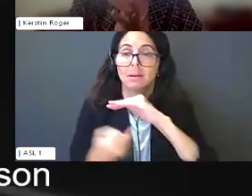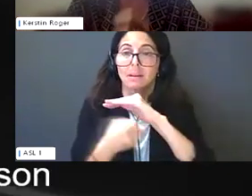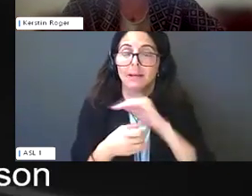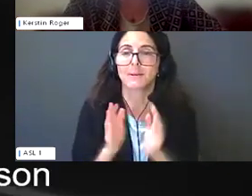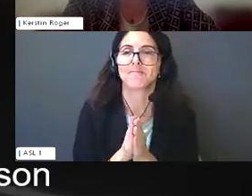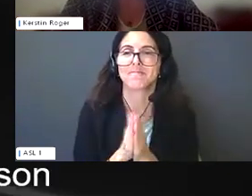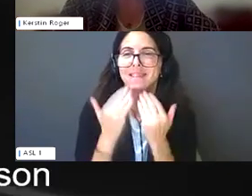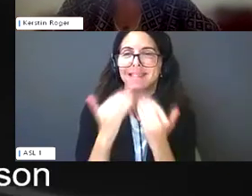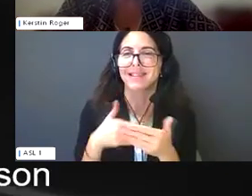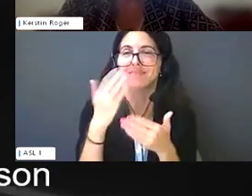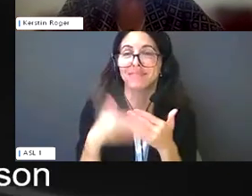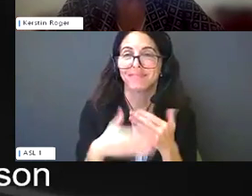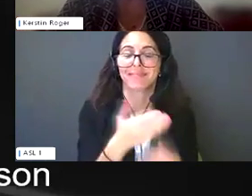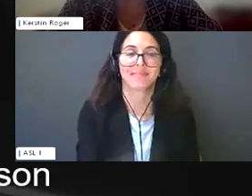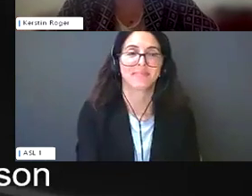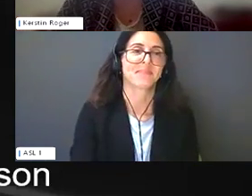please.